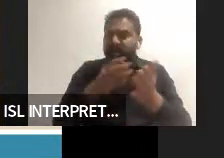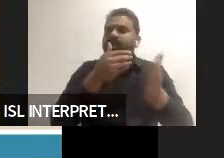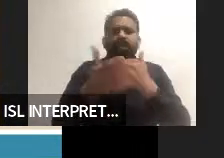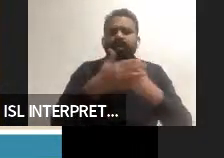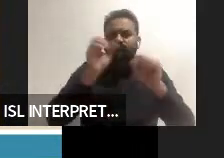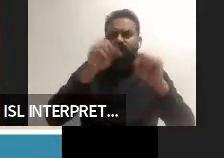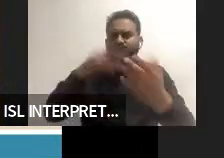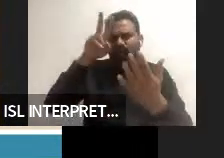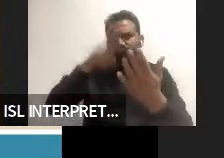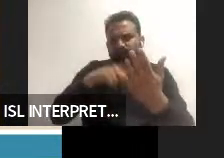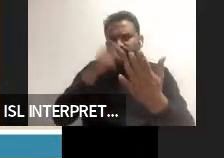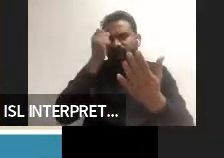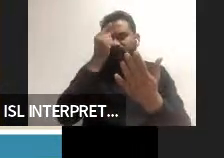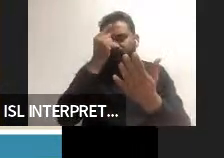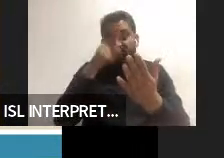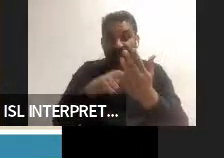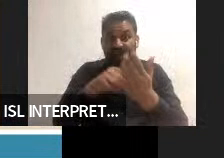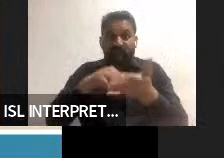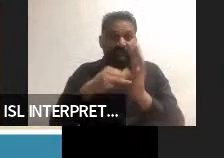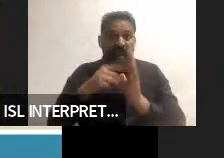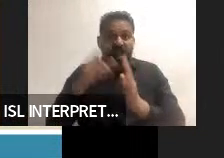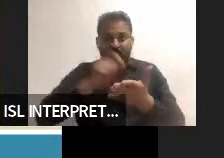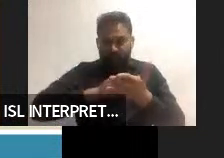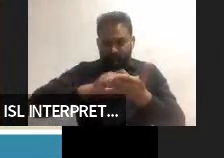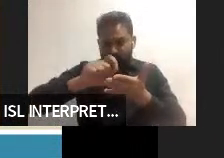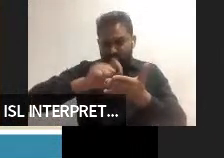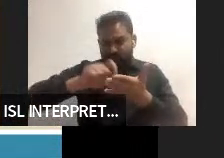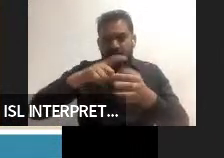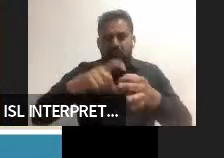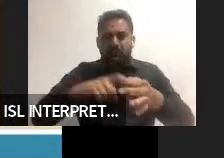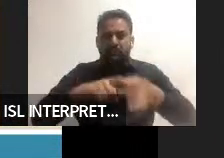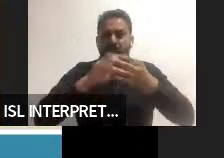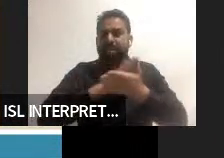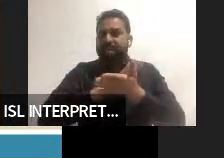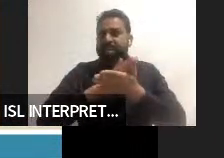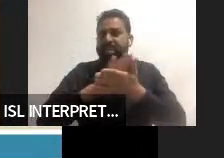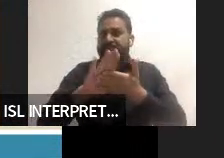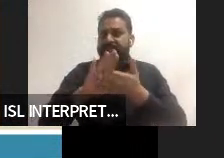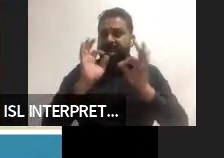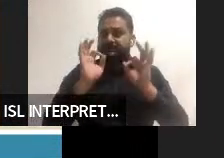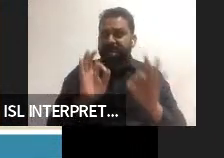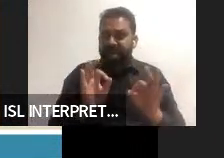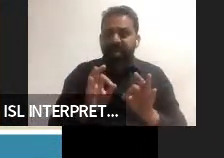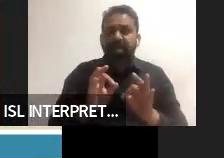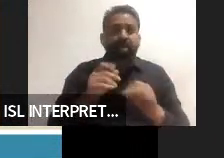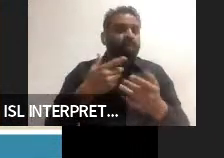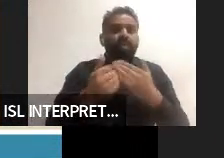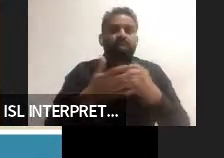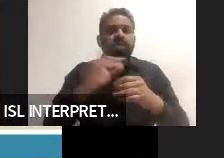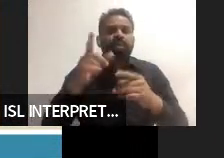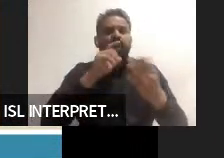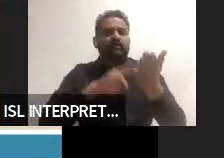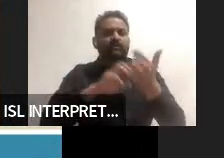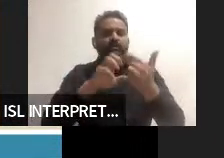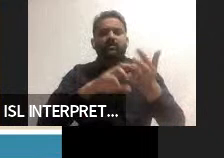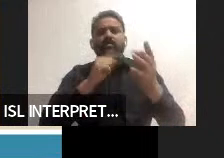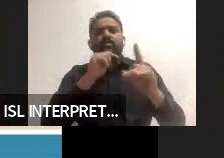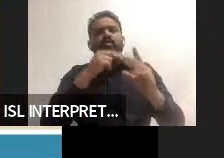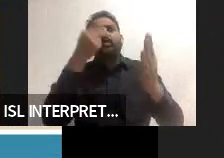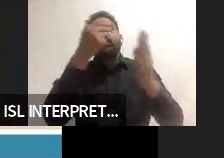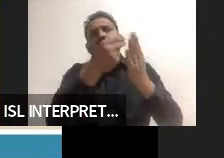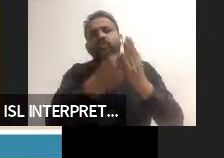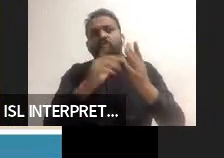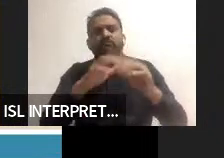and understand. So your writing should be of that quality that no matter who is marking your memoranda from anywhere in the